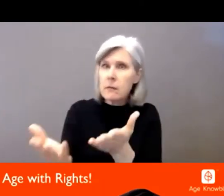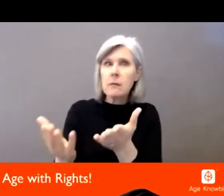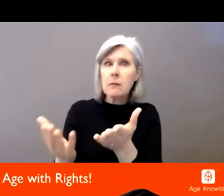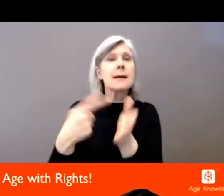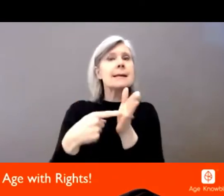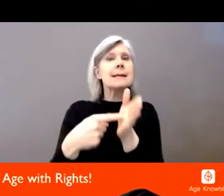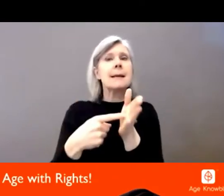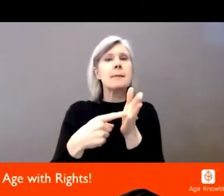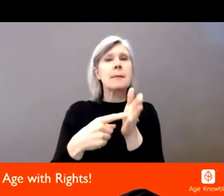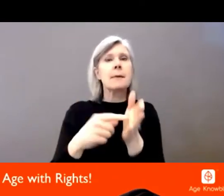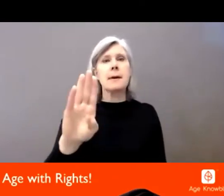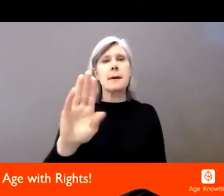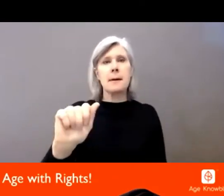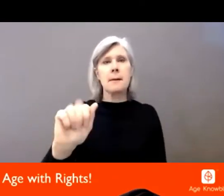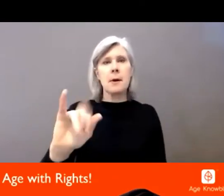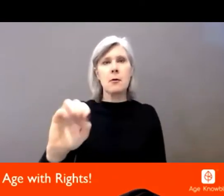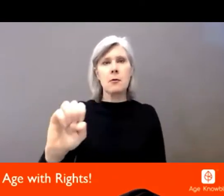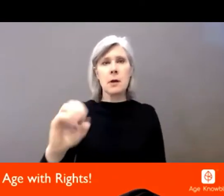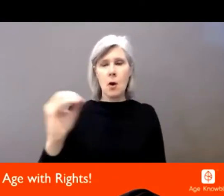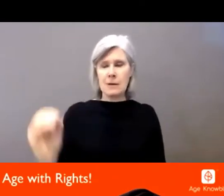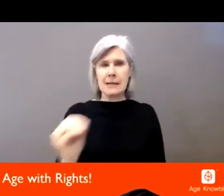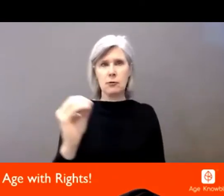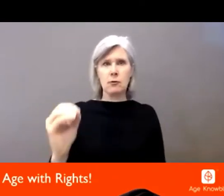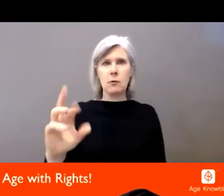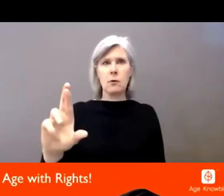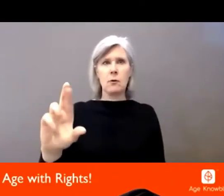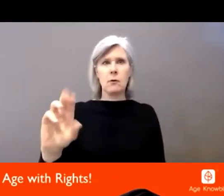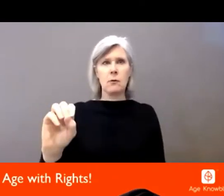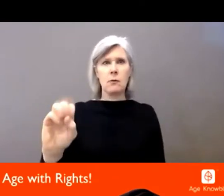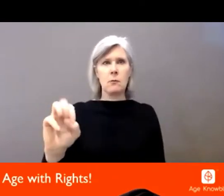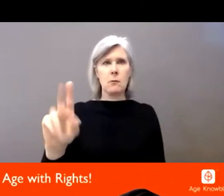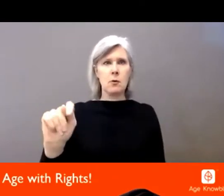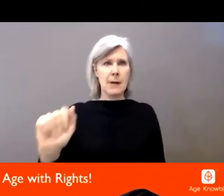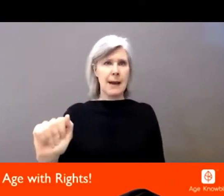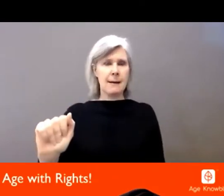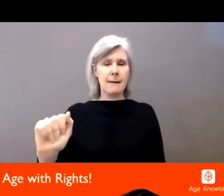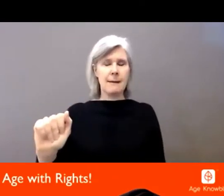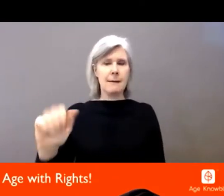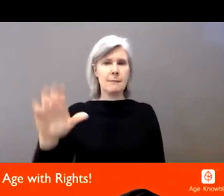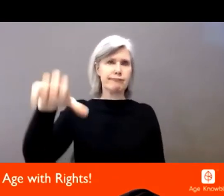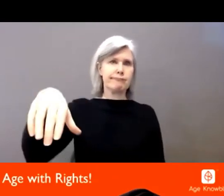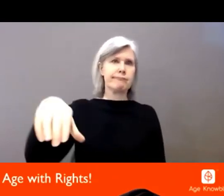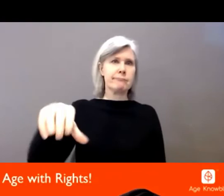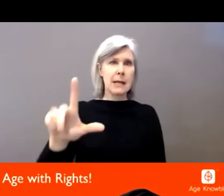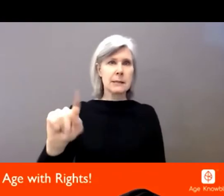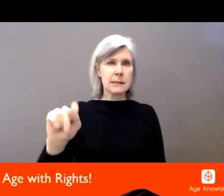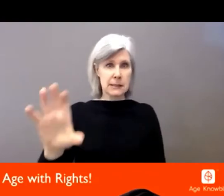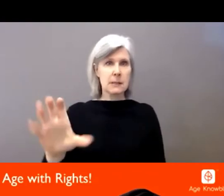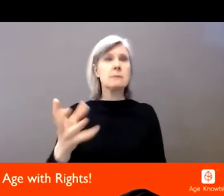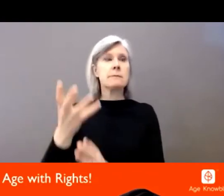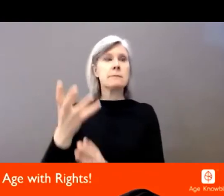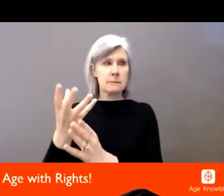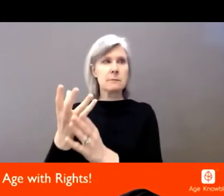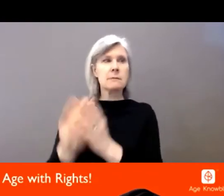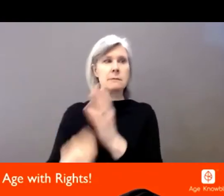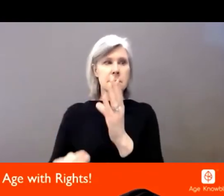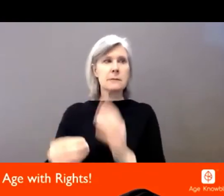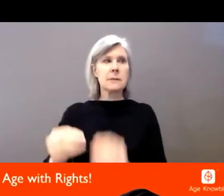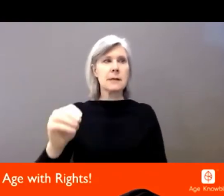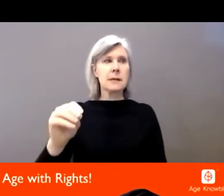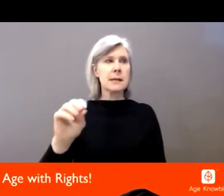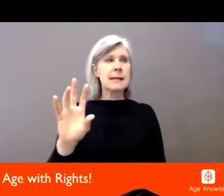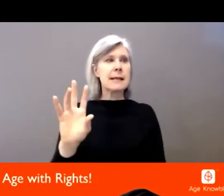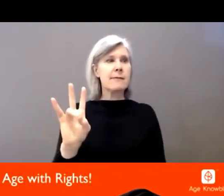home in Barrie, Ontario, to name just one case. Now, do you think that would have been allowed had it happened in some other